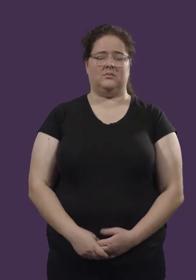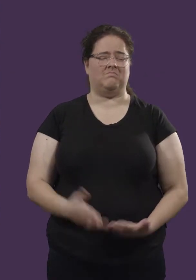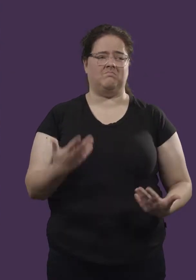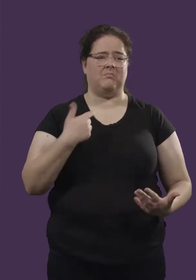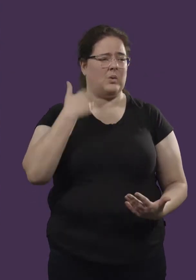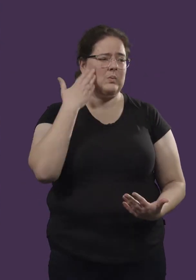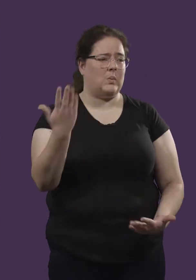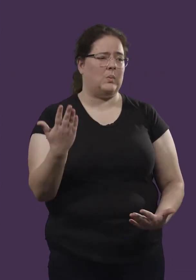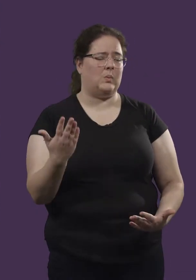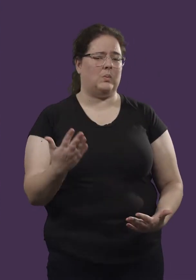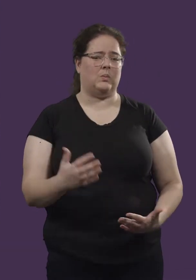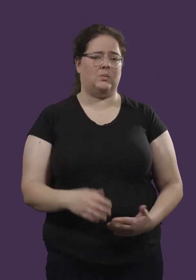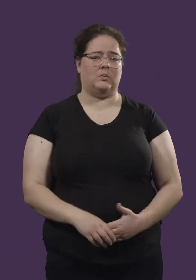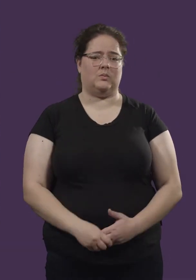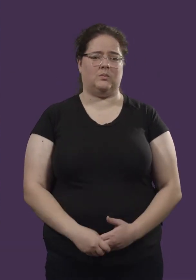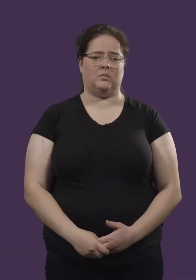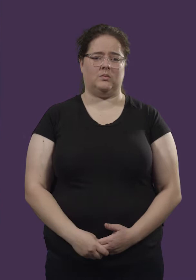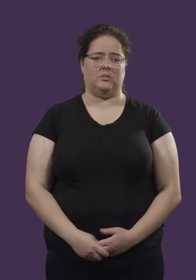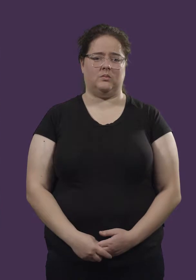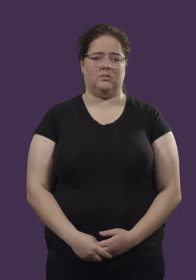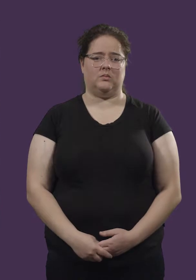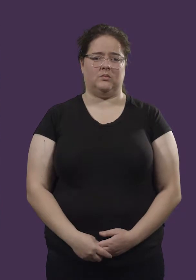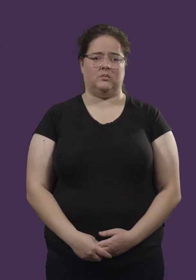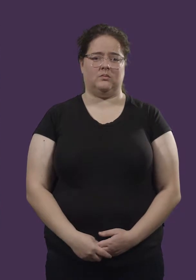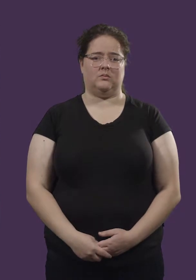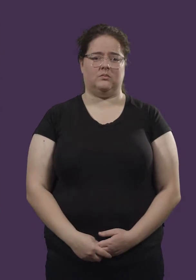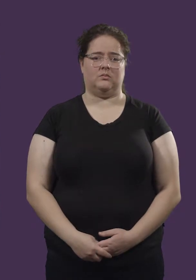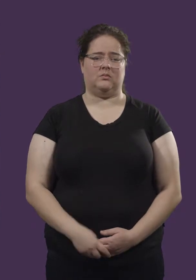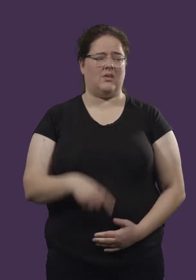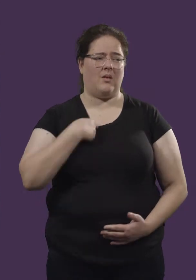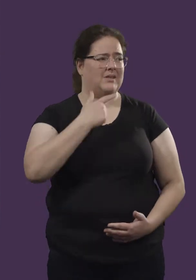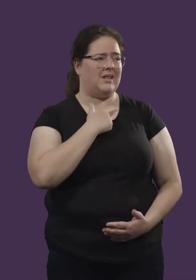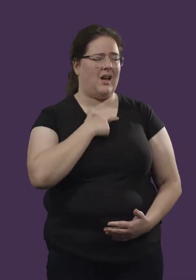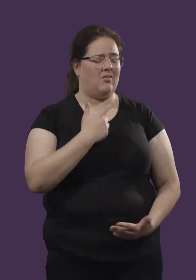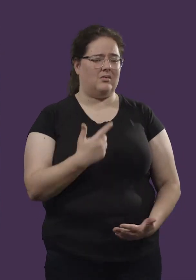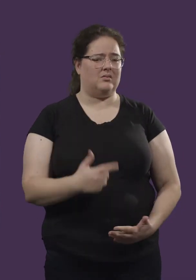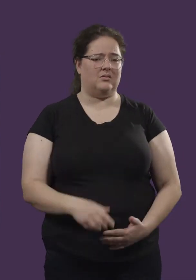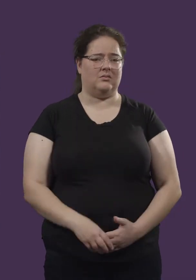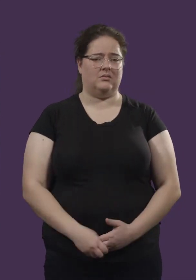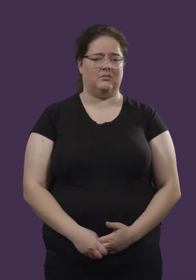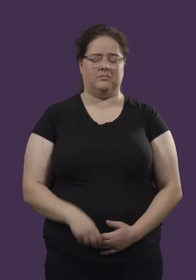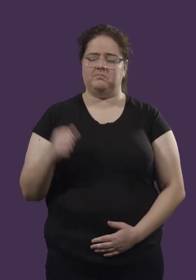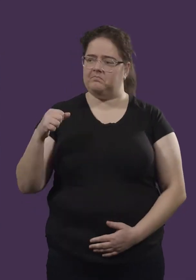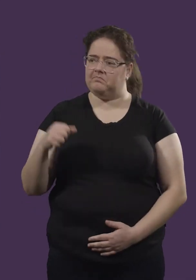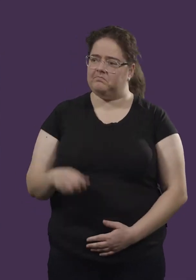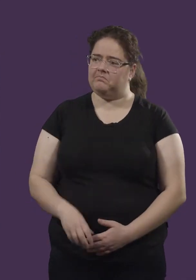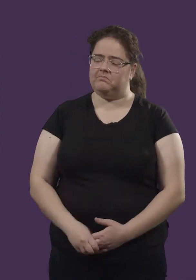I don't know. I don't know. I'm really scared. Of course.